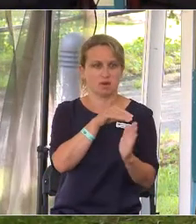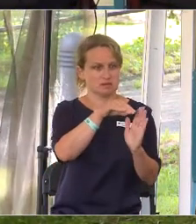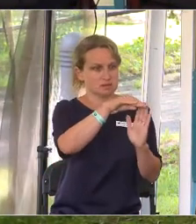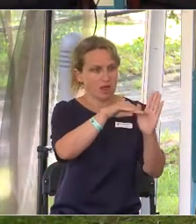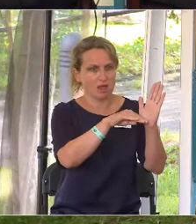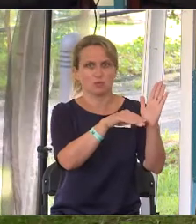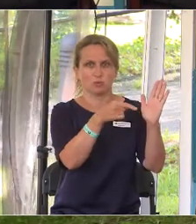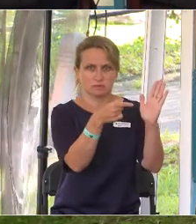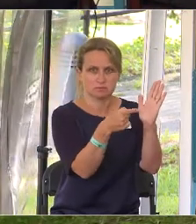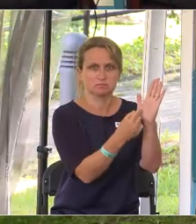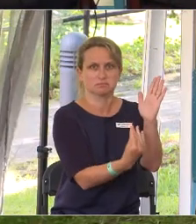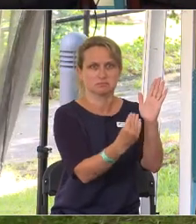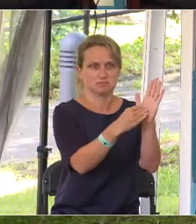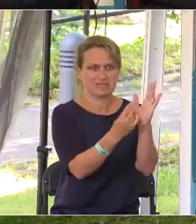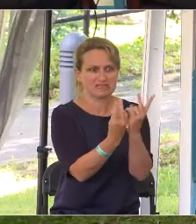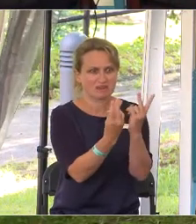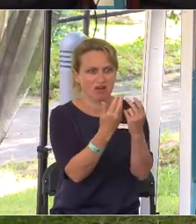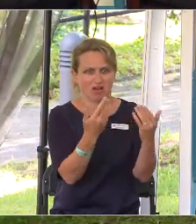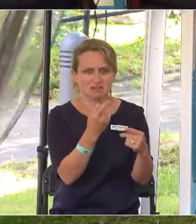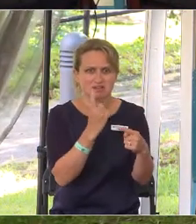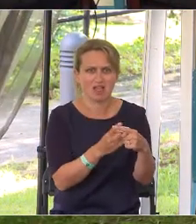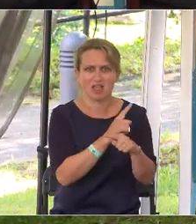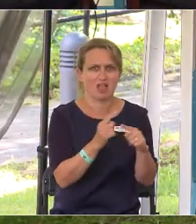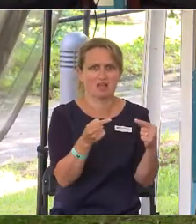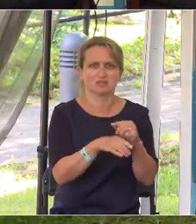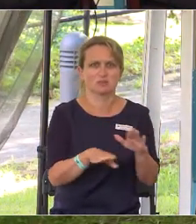against that. And it's really,